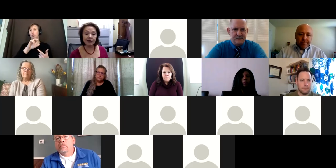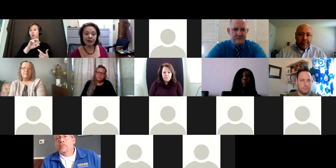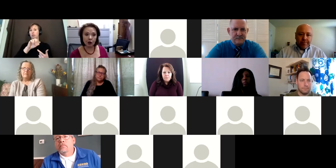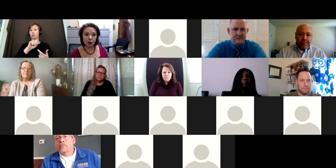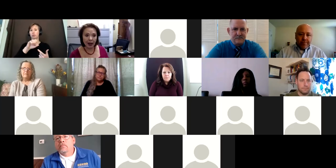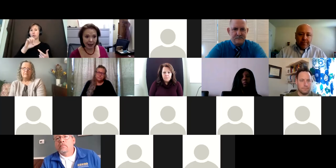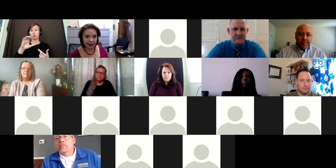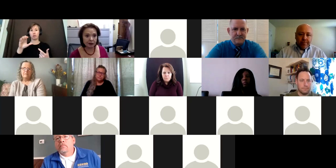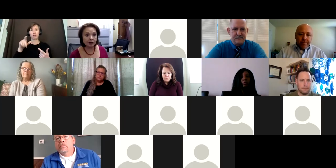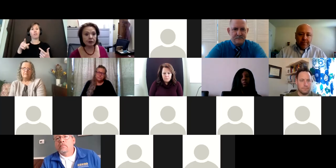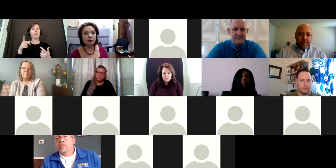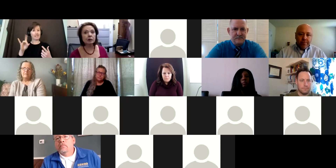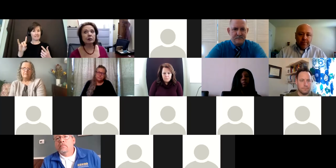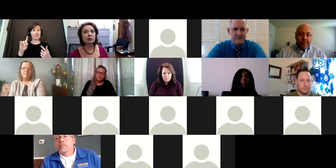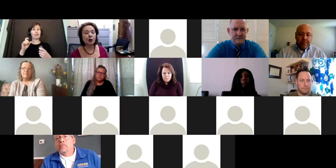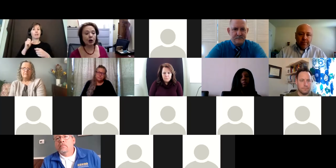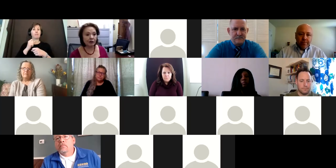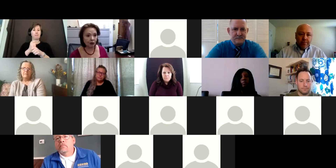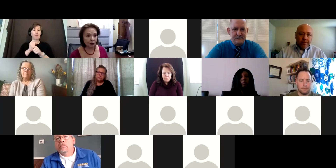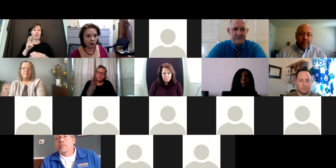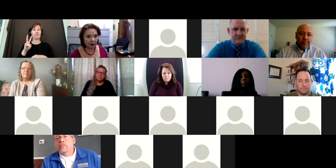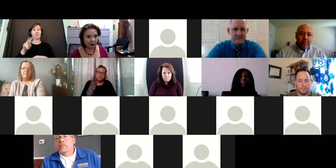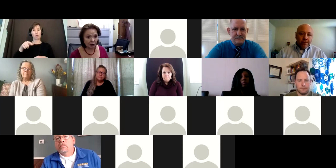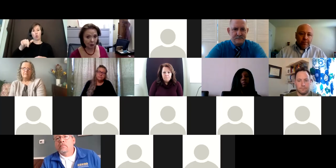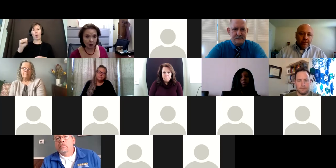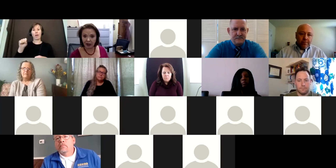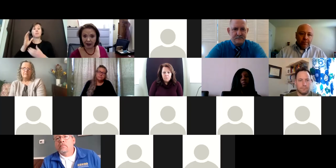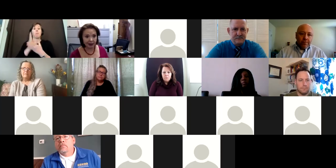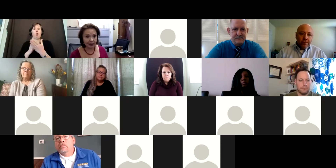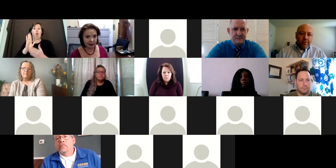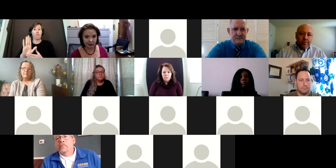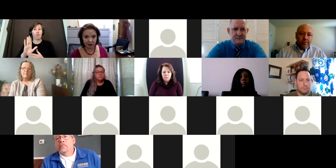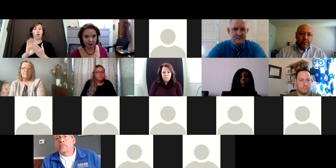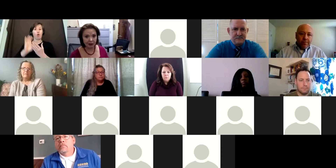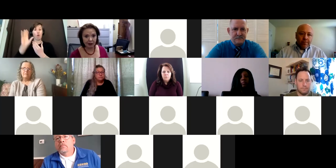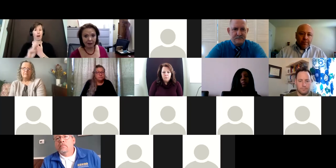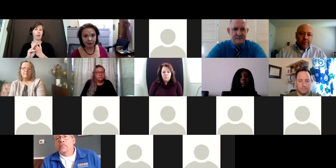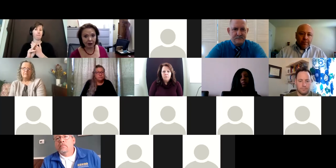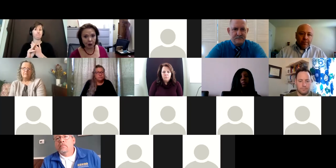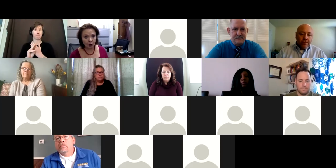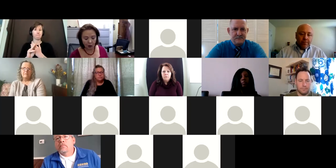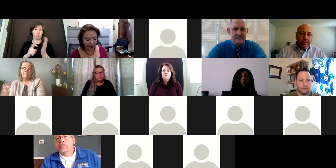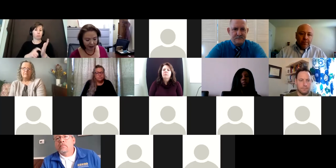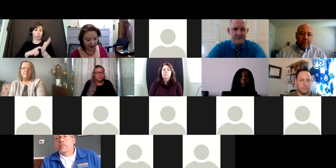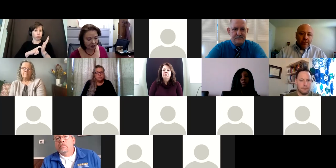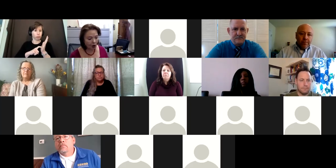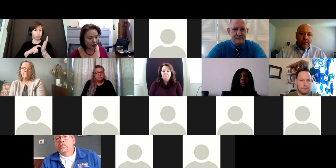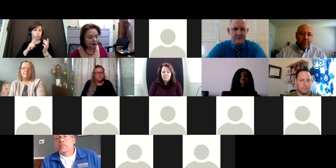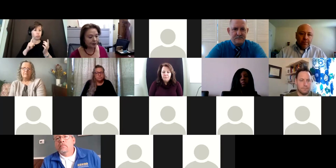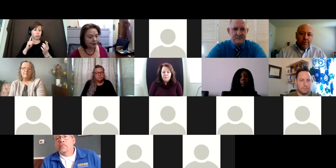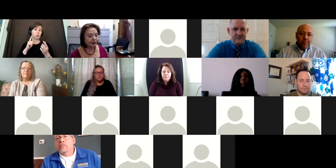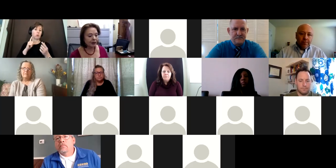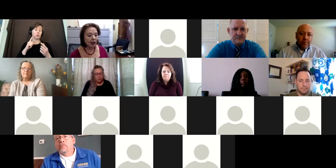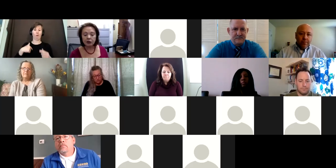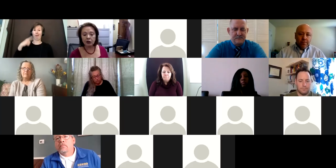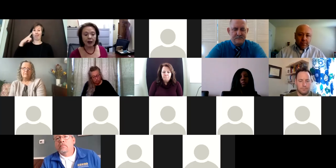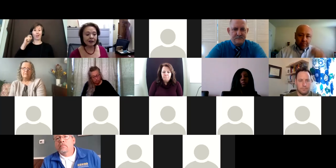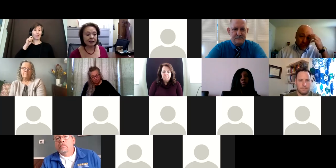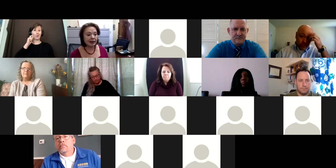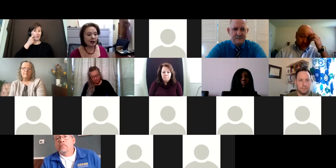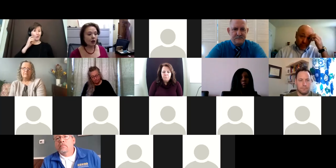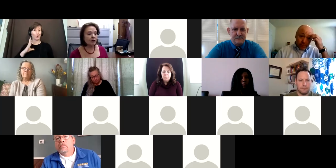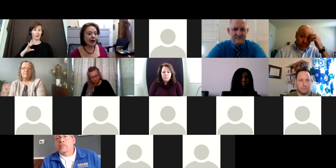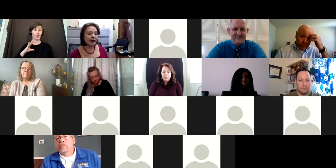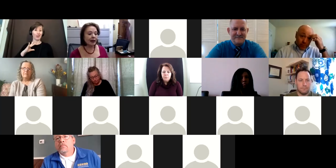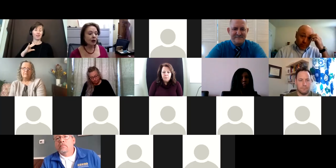made VQAS part of their curriculum, which I think is very cool. I think it's awesome. So